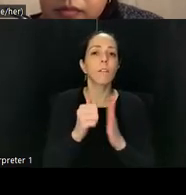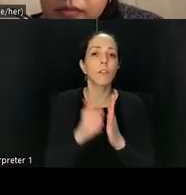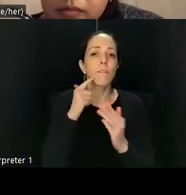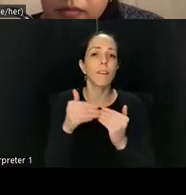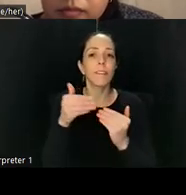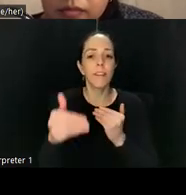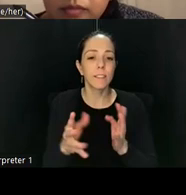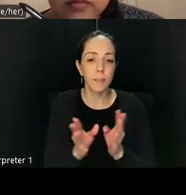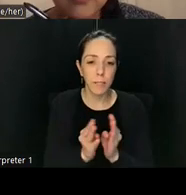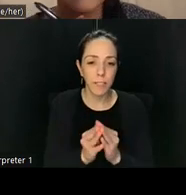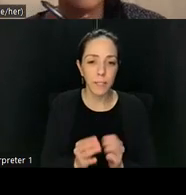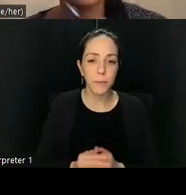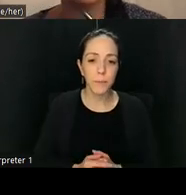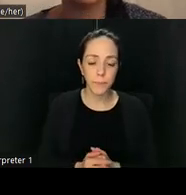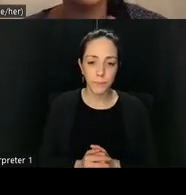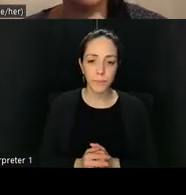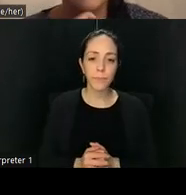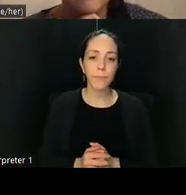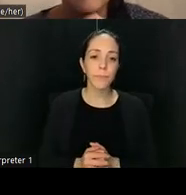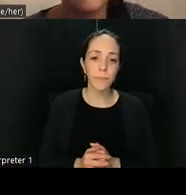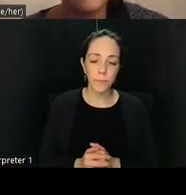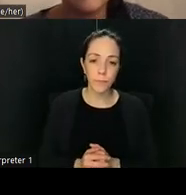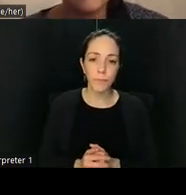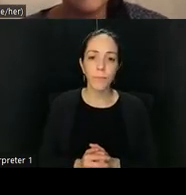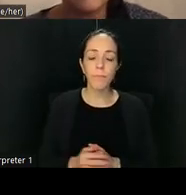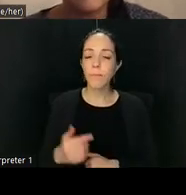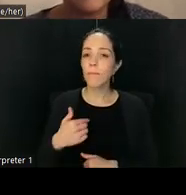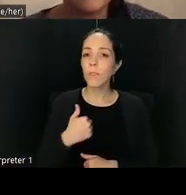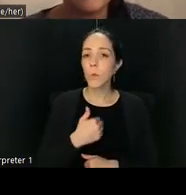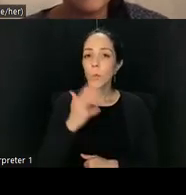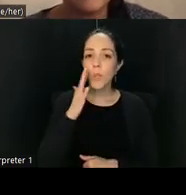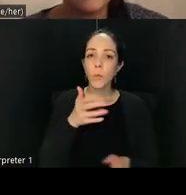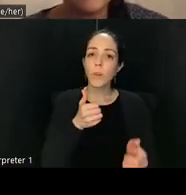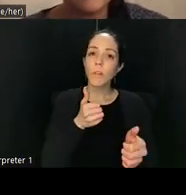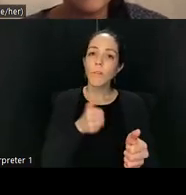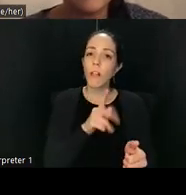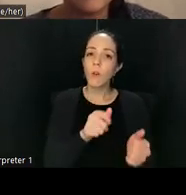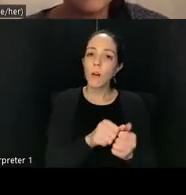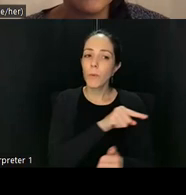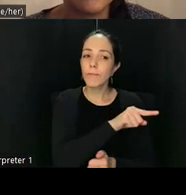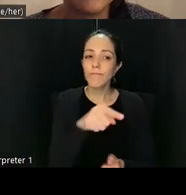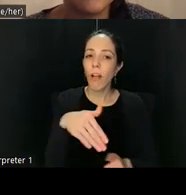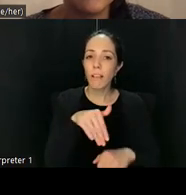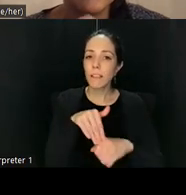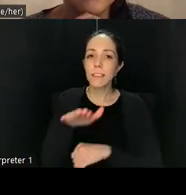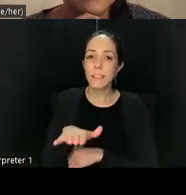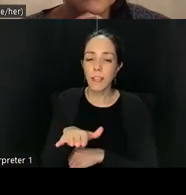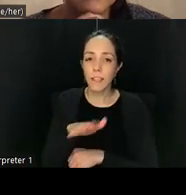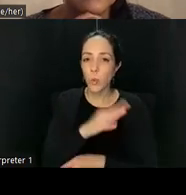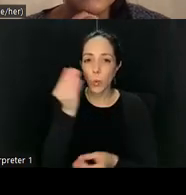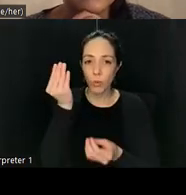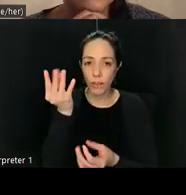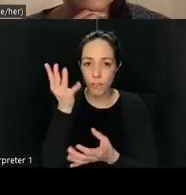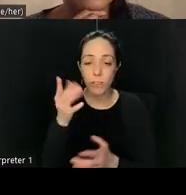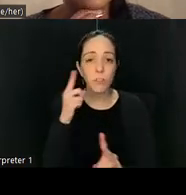And then following up with our members who haven't yet sent in text to get that. The goal would be to have this, you know, by the end of